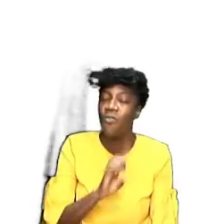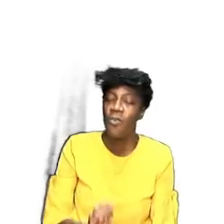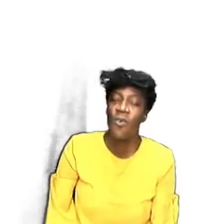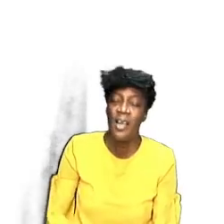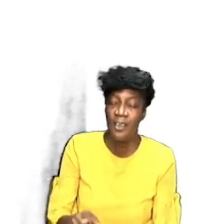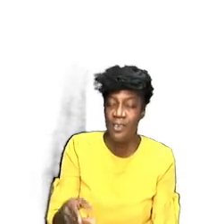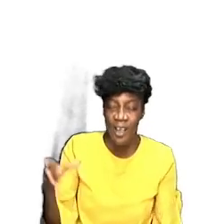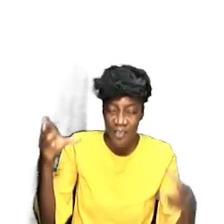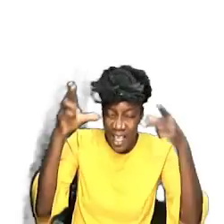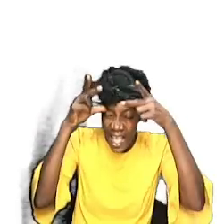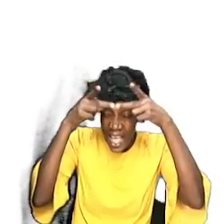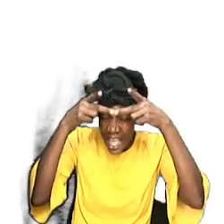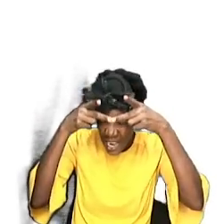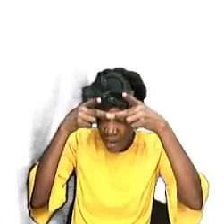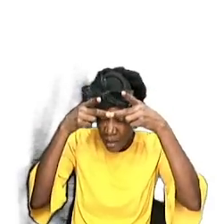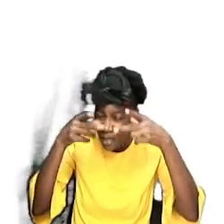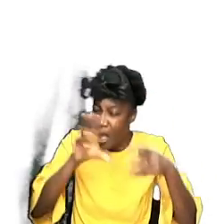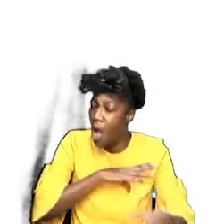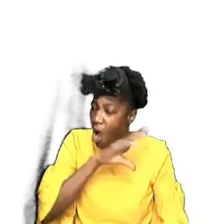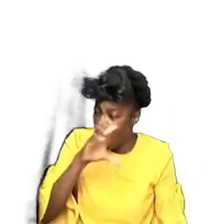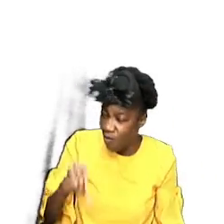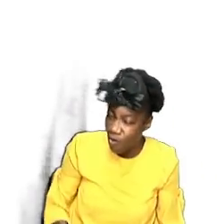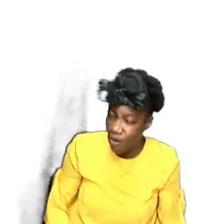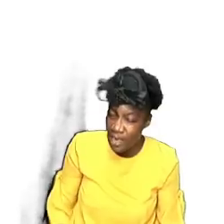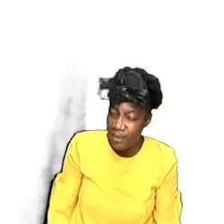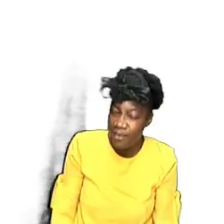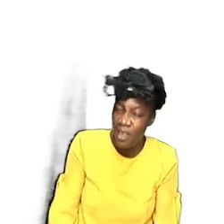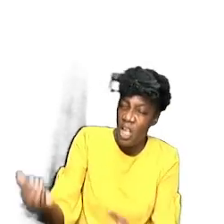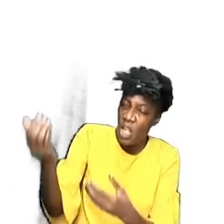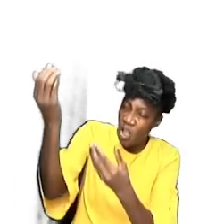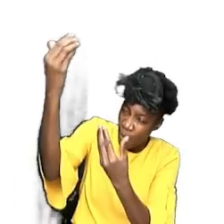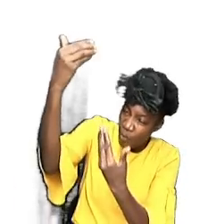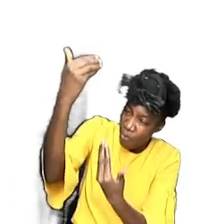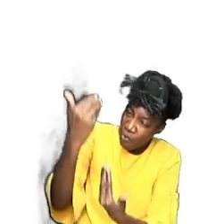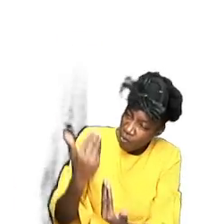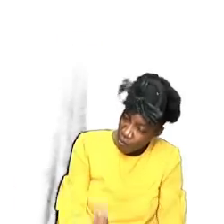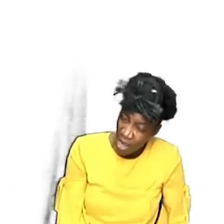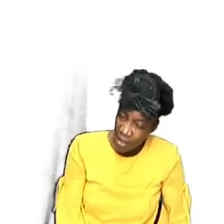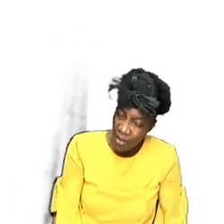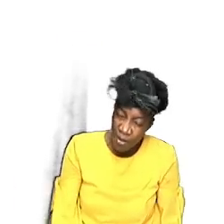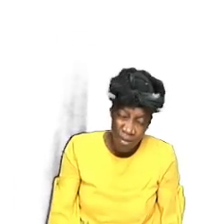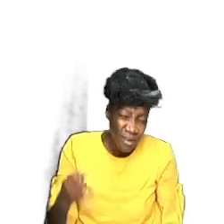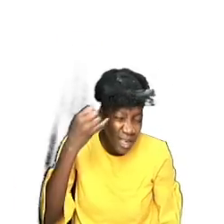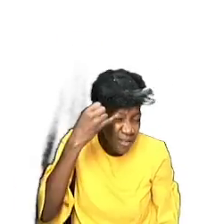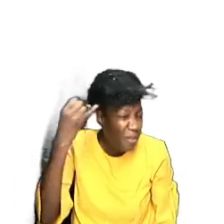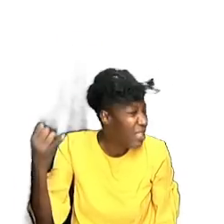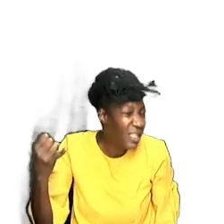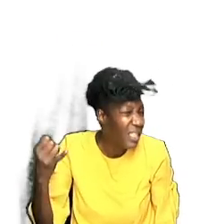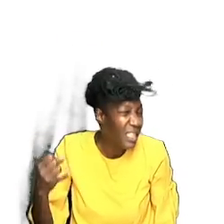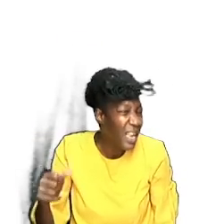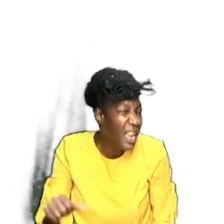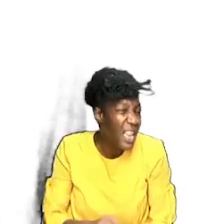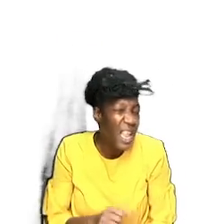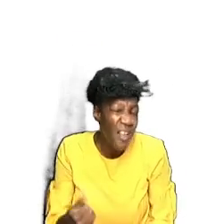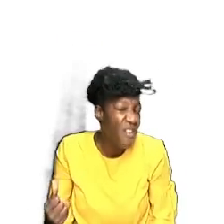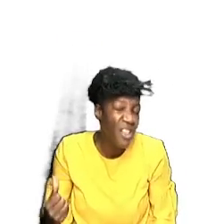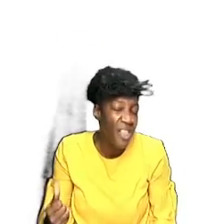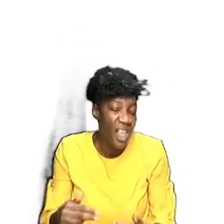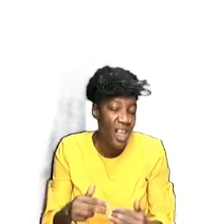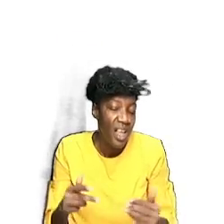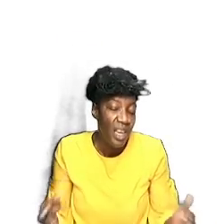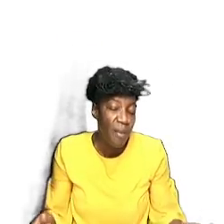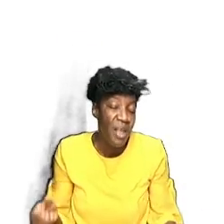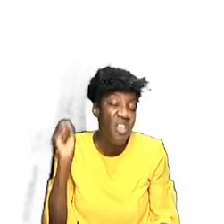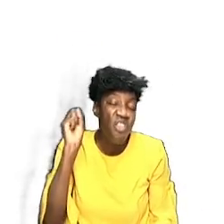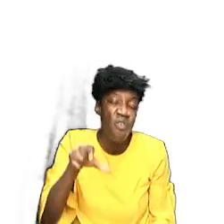down every imagination and every high thing that exalts itself against the knowledge of God. Everything that the enemy would want to throw at you, you're